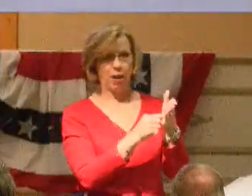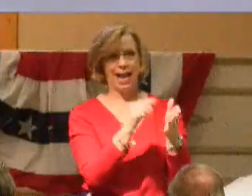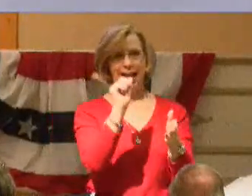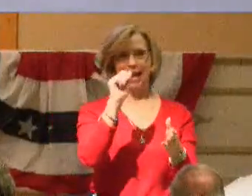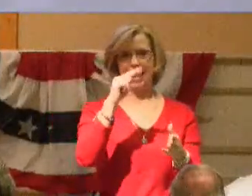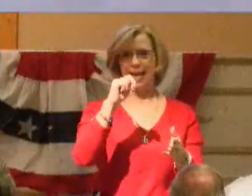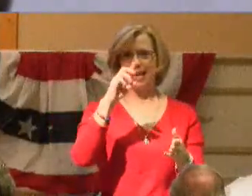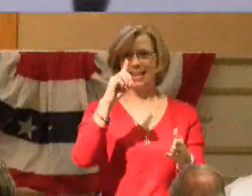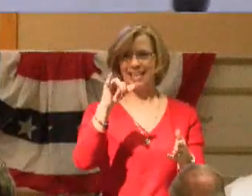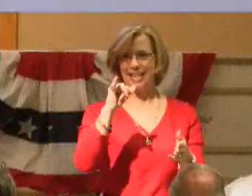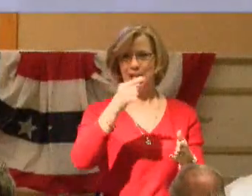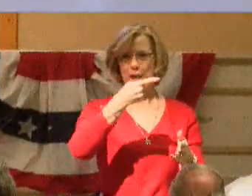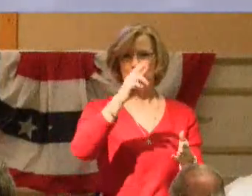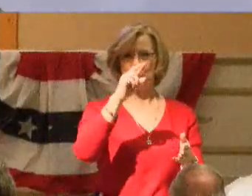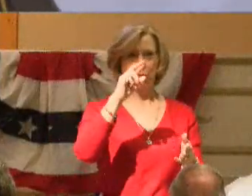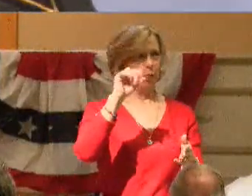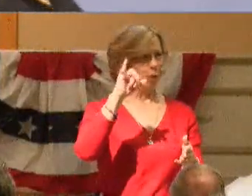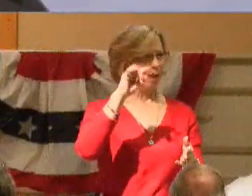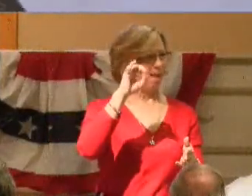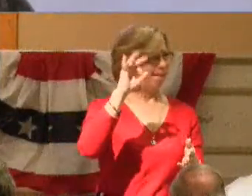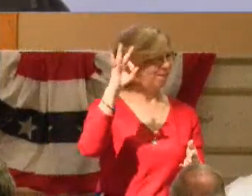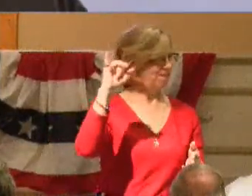Show.